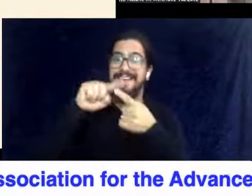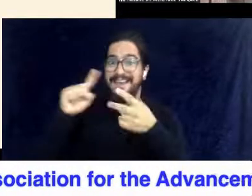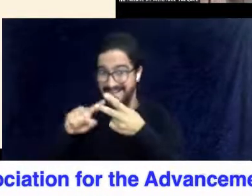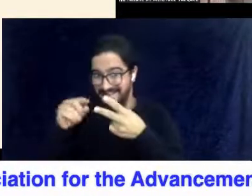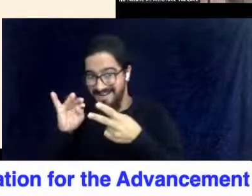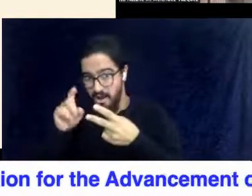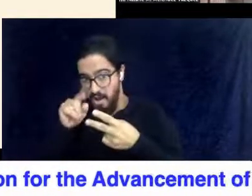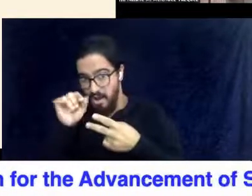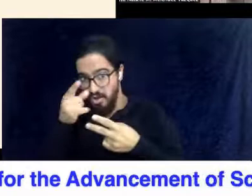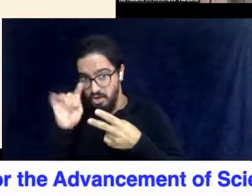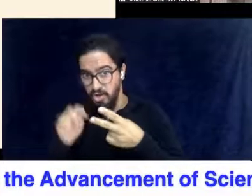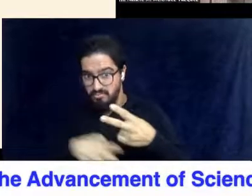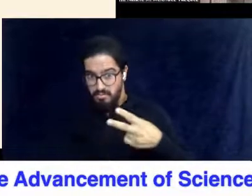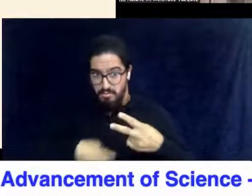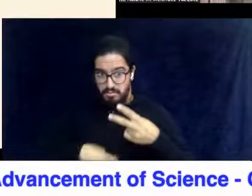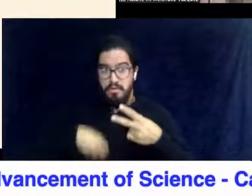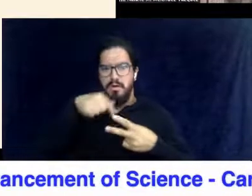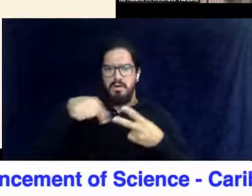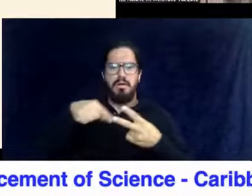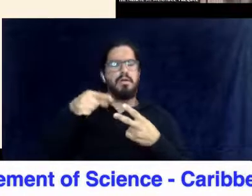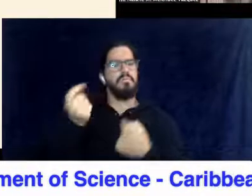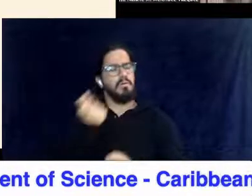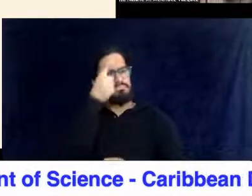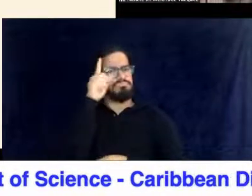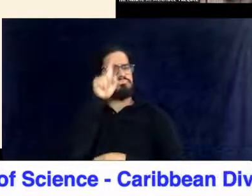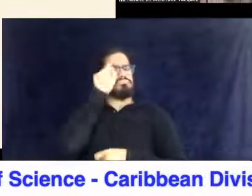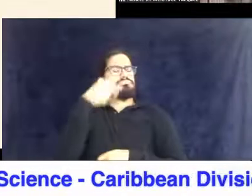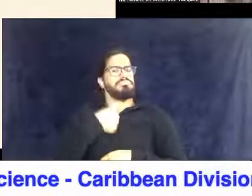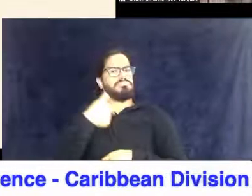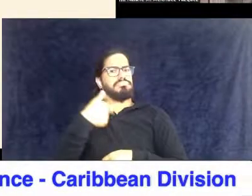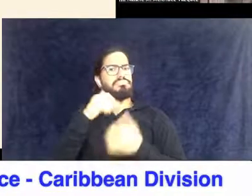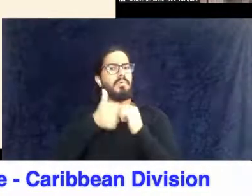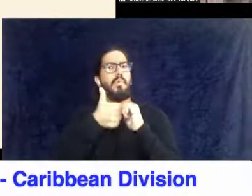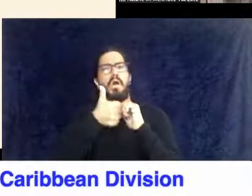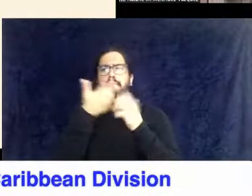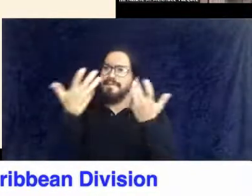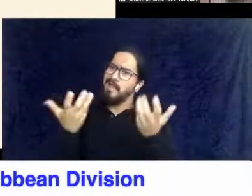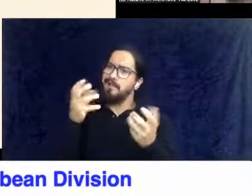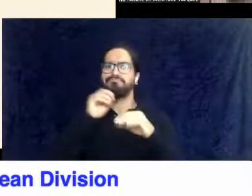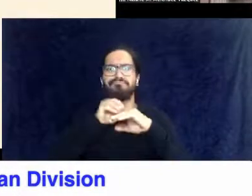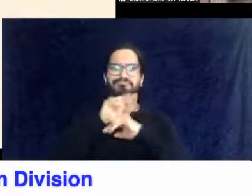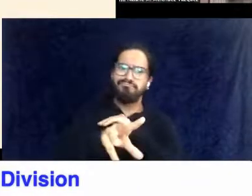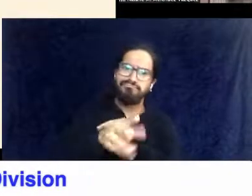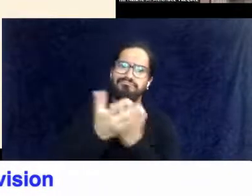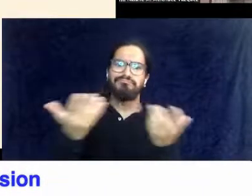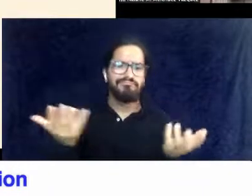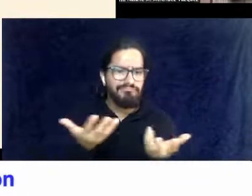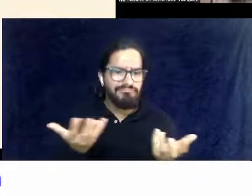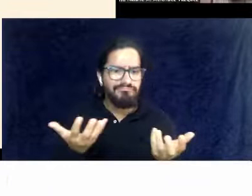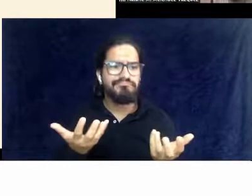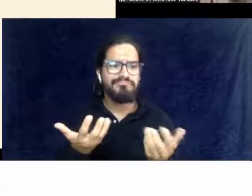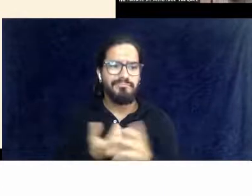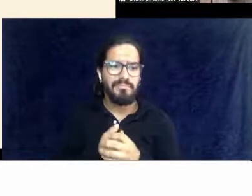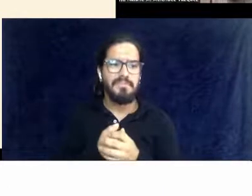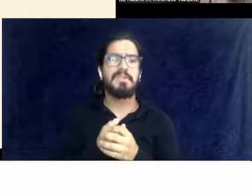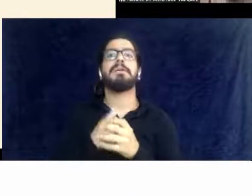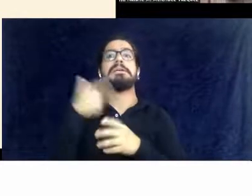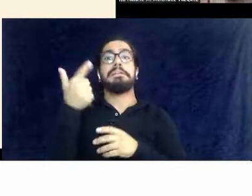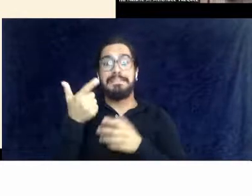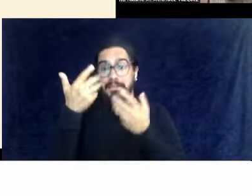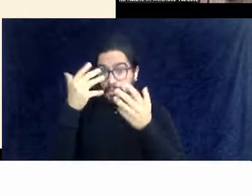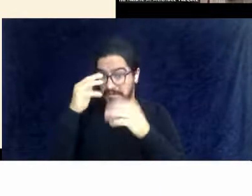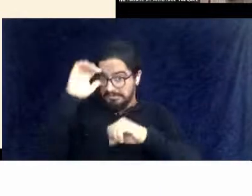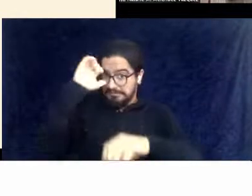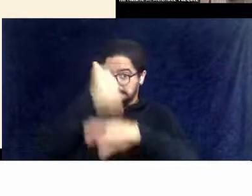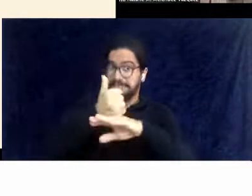what bacteria change in abundance to become characteristic or potential biomarkers? Therefore, we proceeded to do a biomarker analysis where